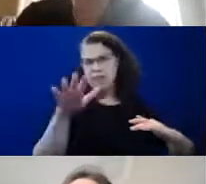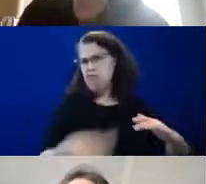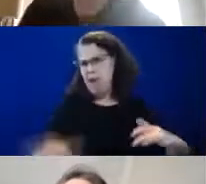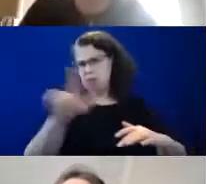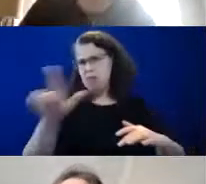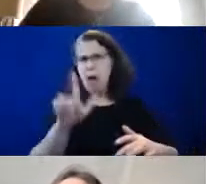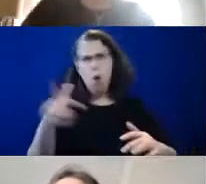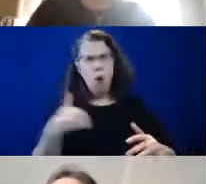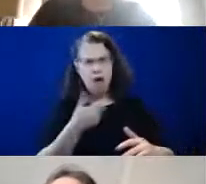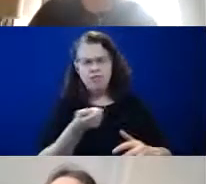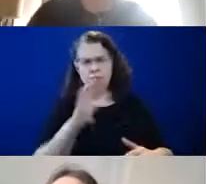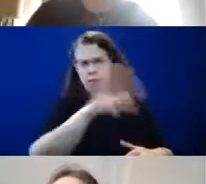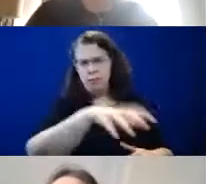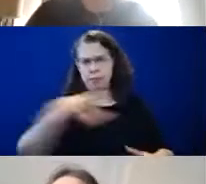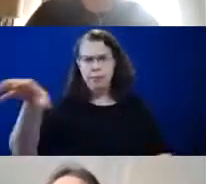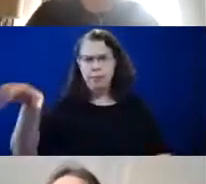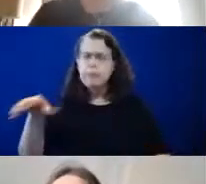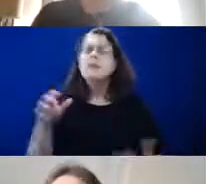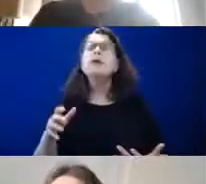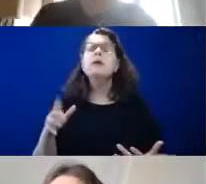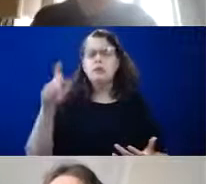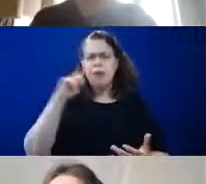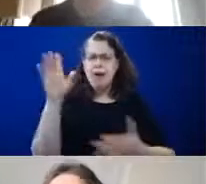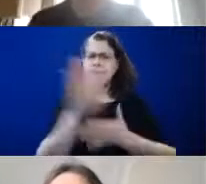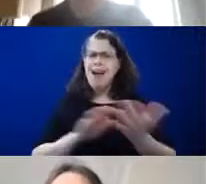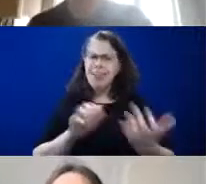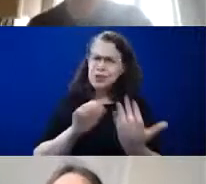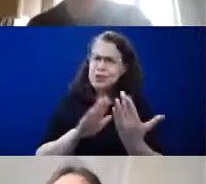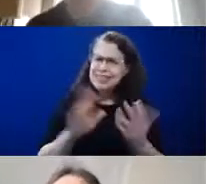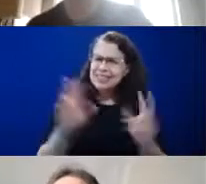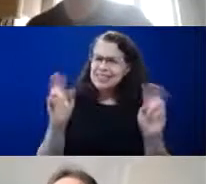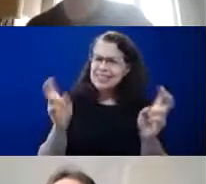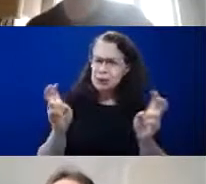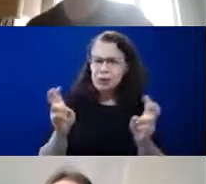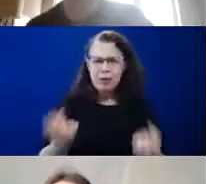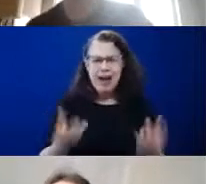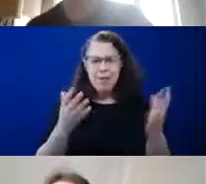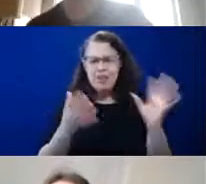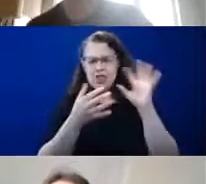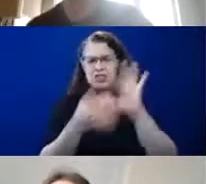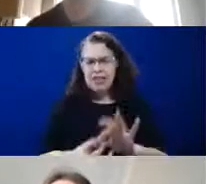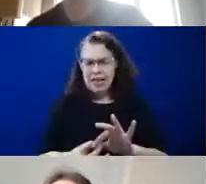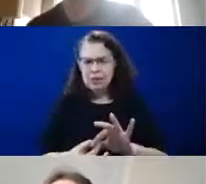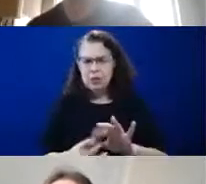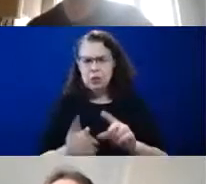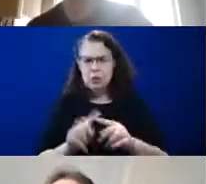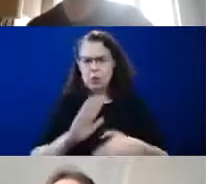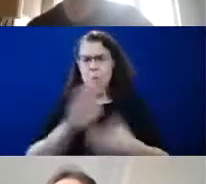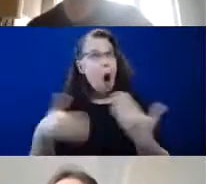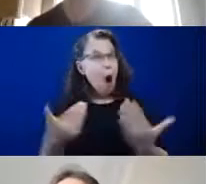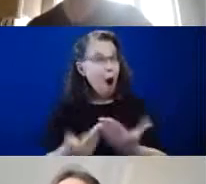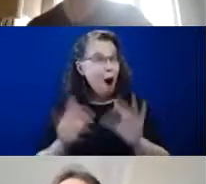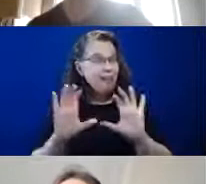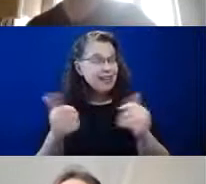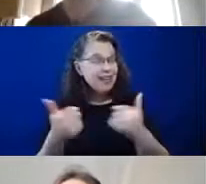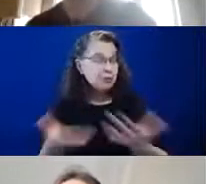that the college does address it, but I'm not sure how much of it is connected to all classrooms. And if